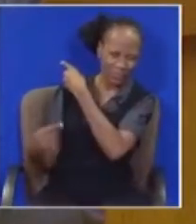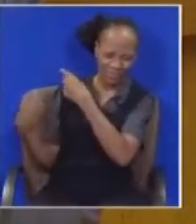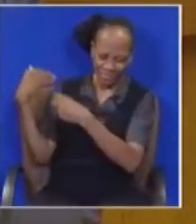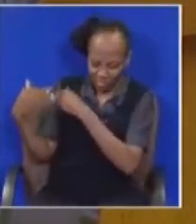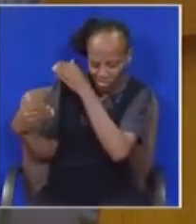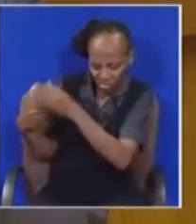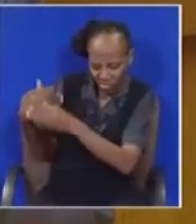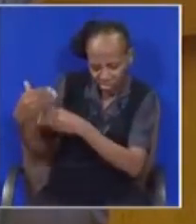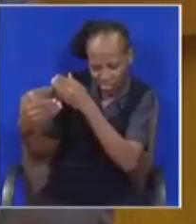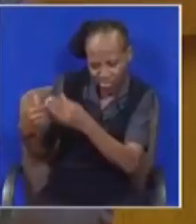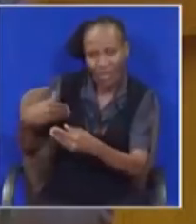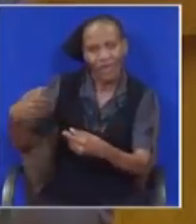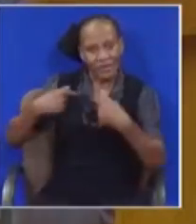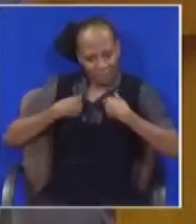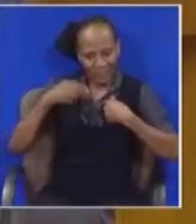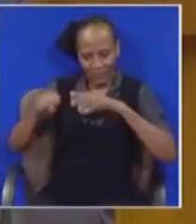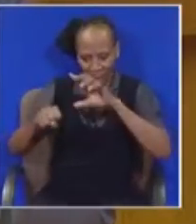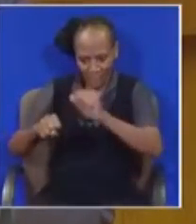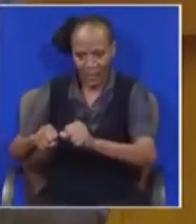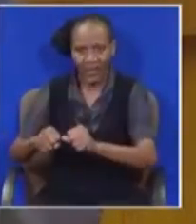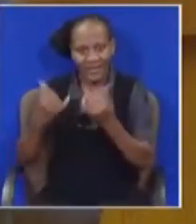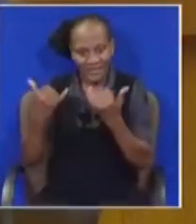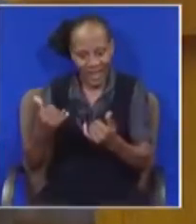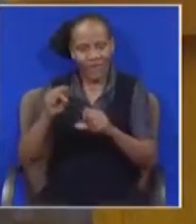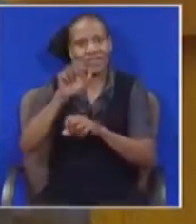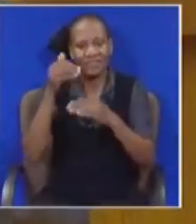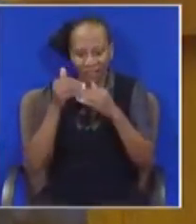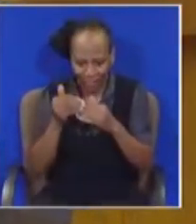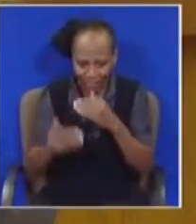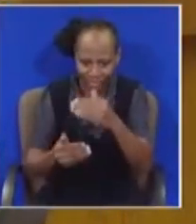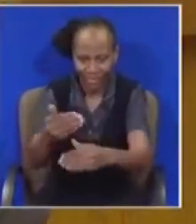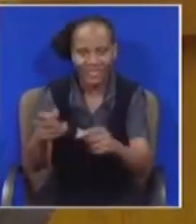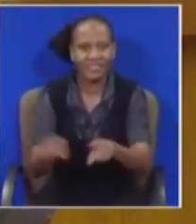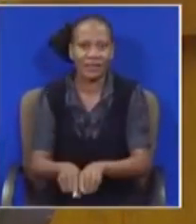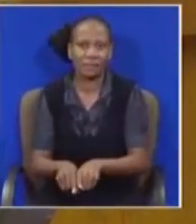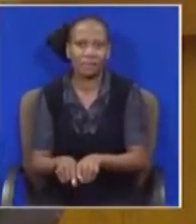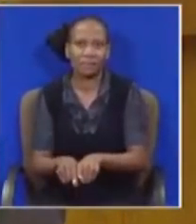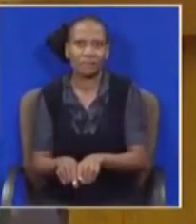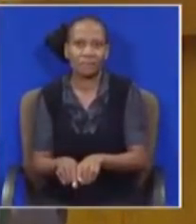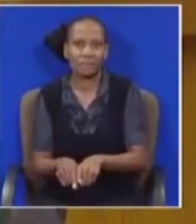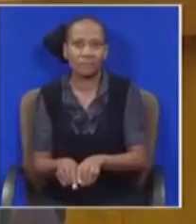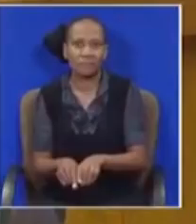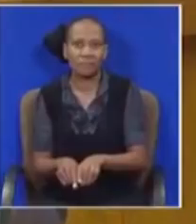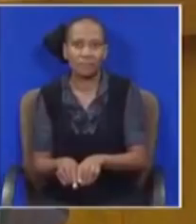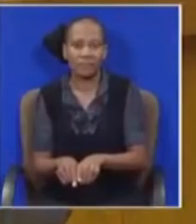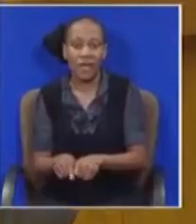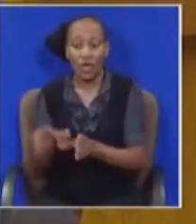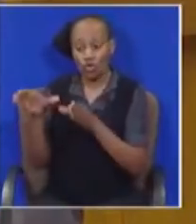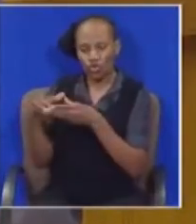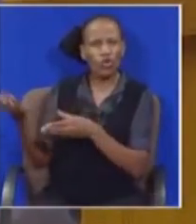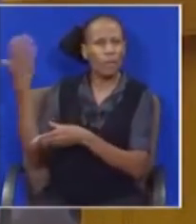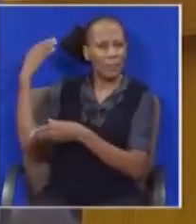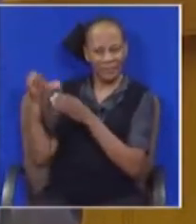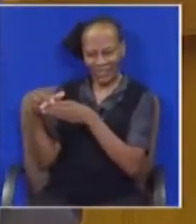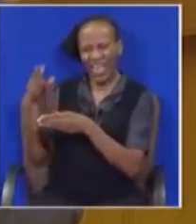the South Africa we now are struggling for. And that Congress had the Indian Congress, the